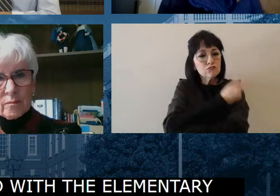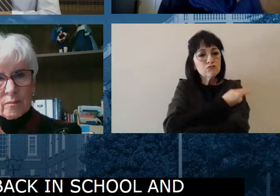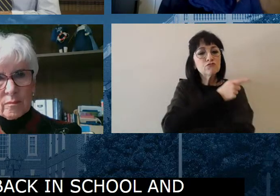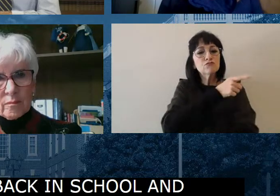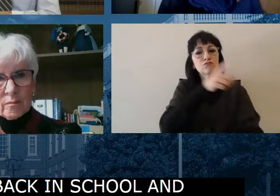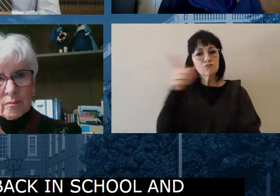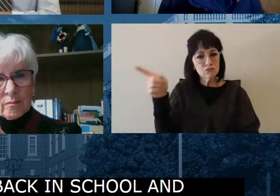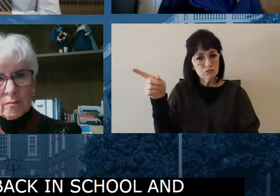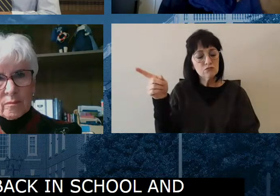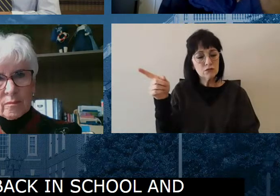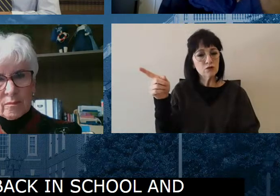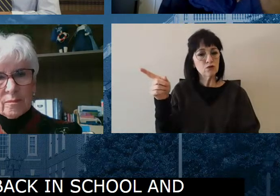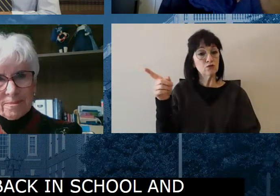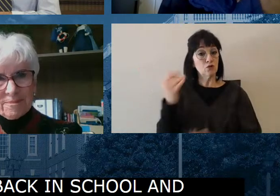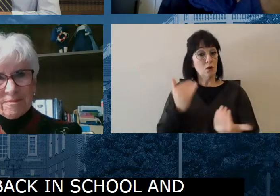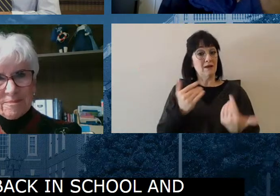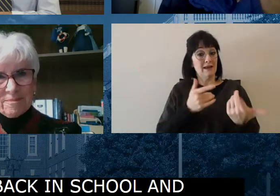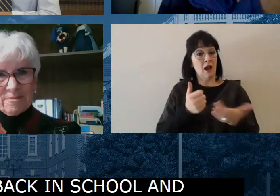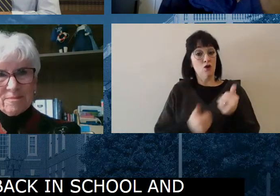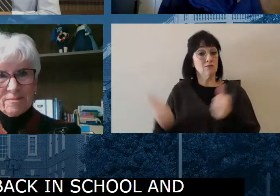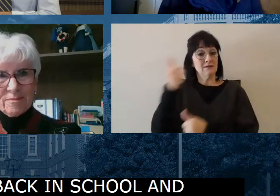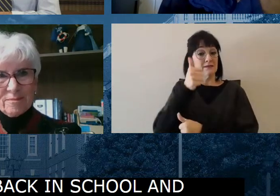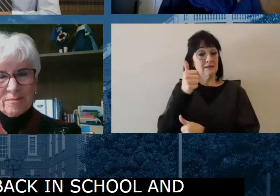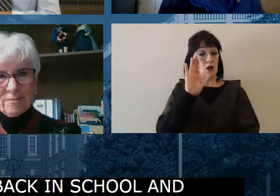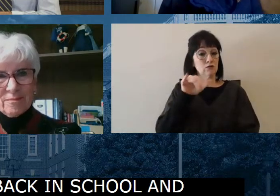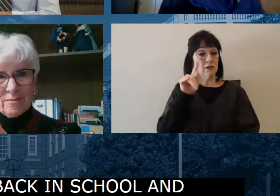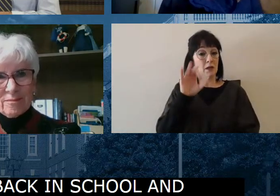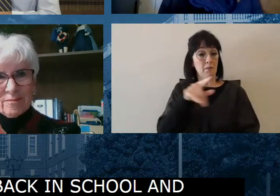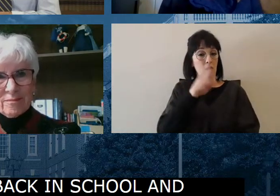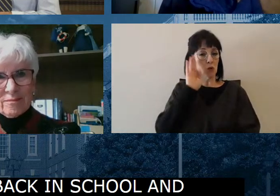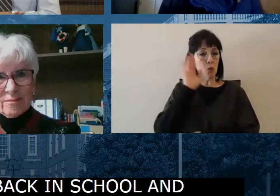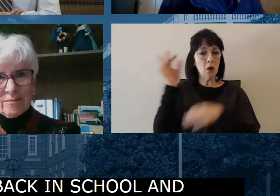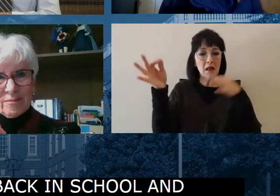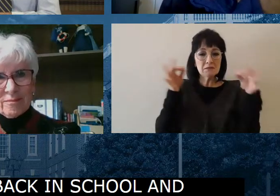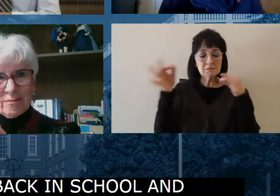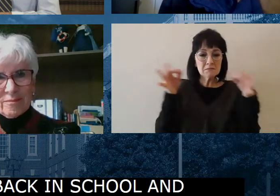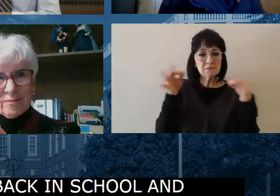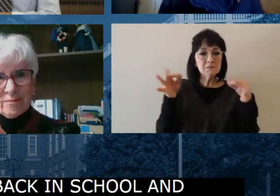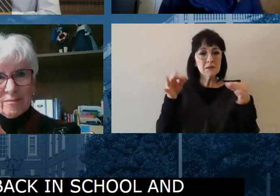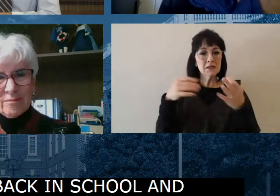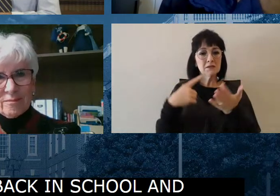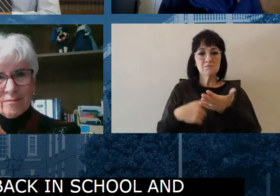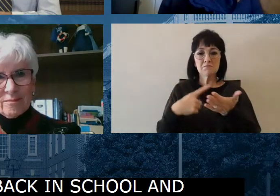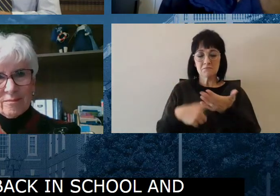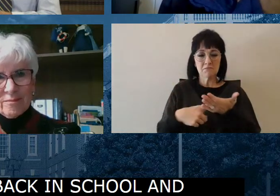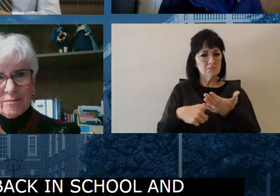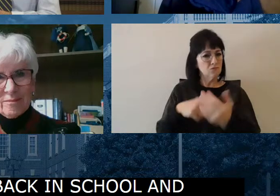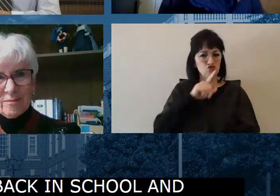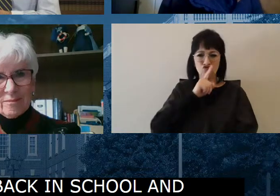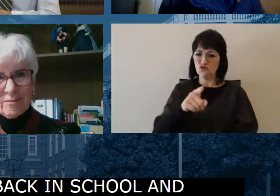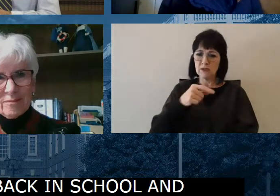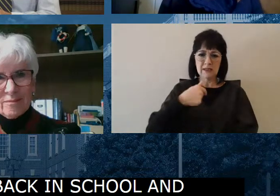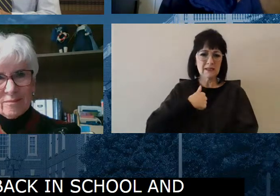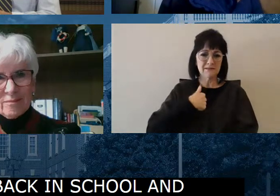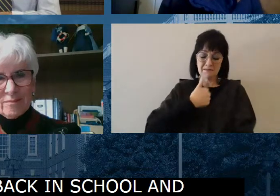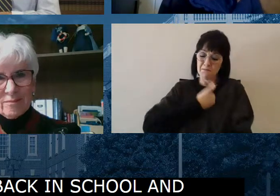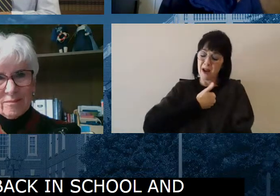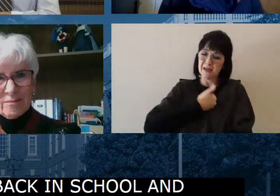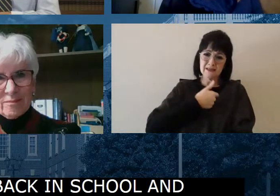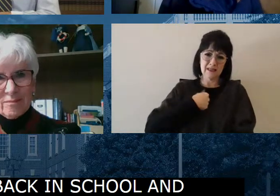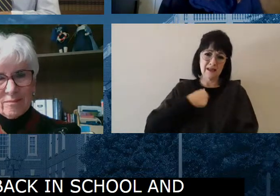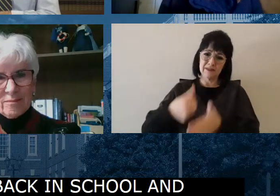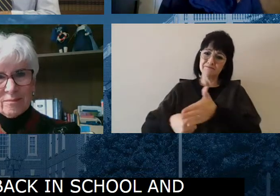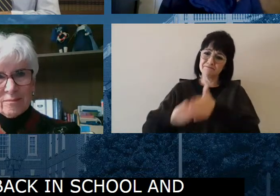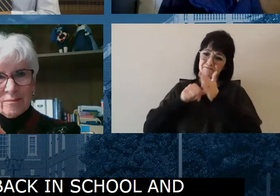Bunting's here to talk about that and the good work done by it. I need to tip my hat to Dr. Bunting and her